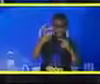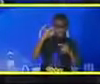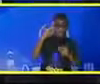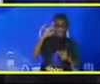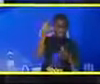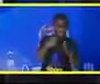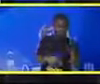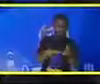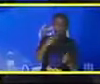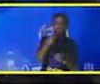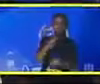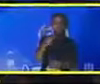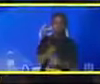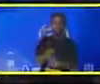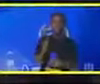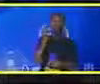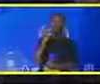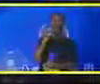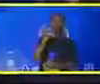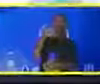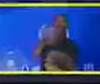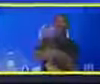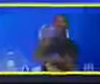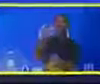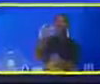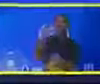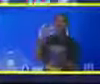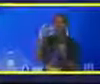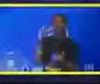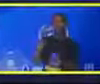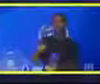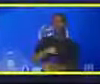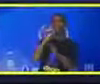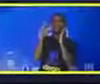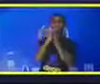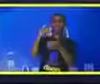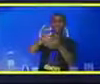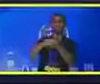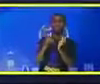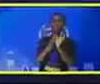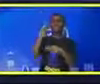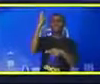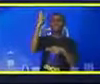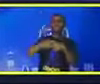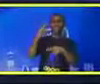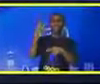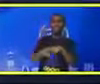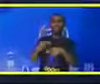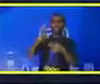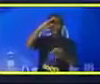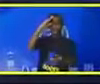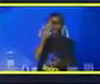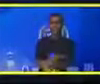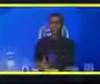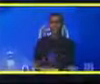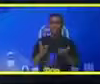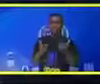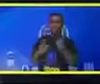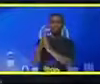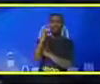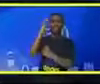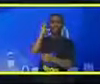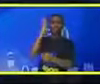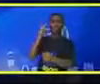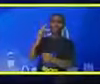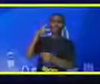church tonight. That something from heaven, in the name of Jesus, the Son of the living God, will rest upon your life